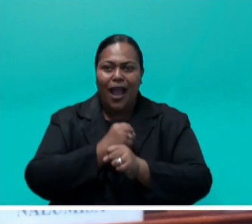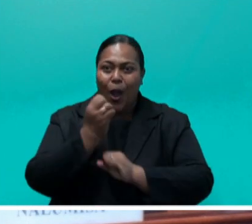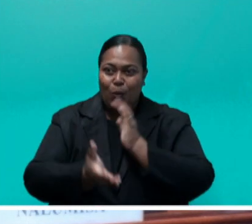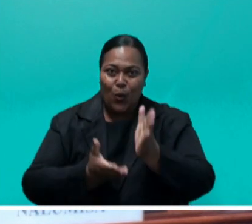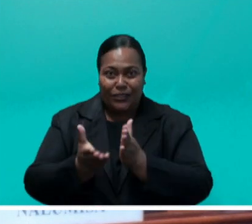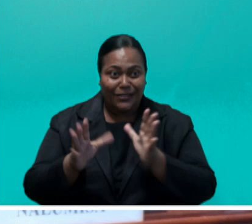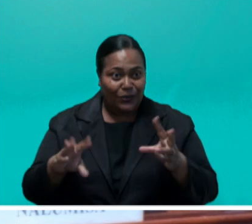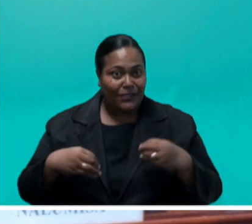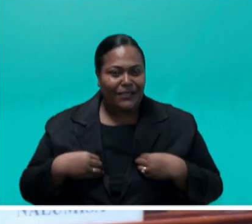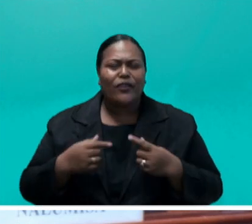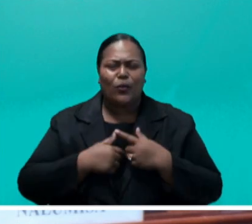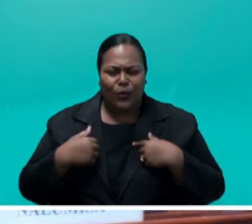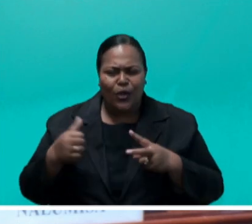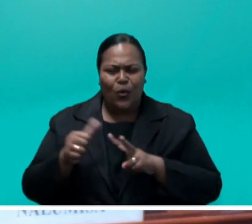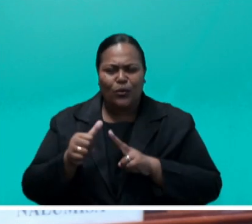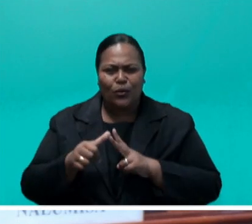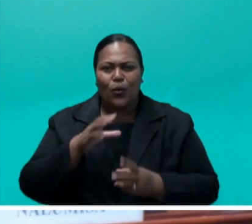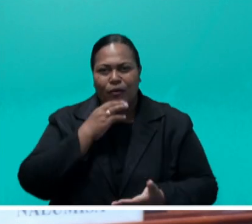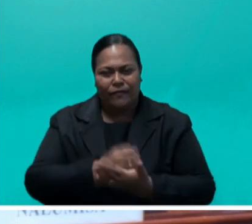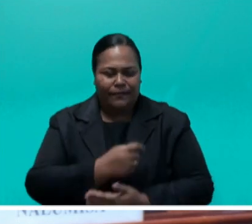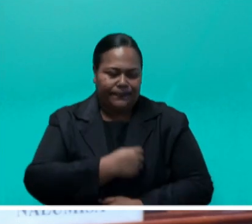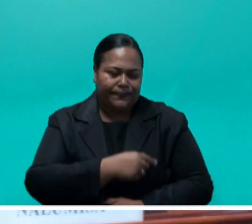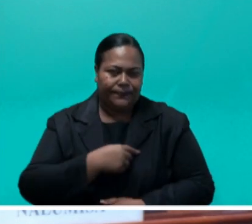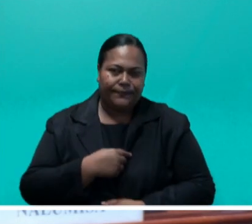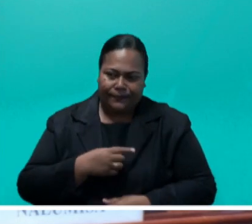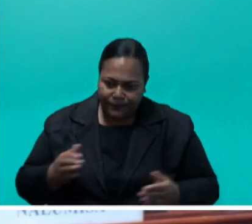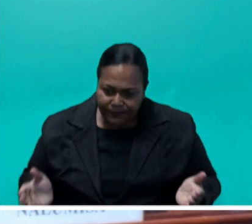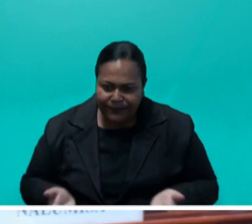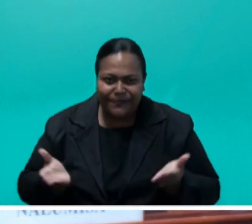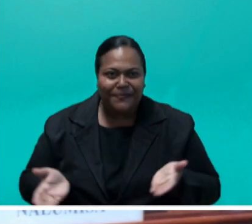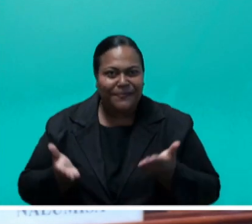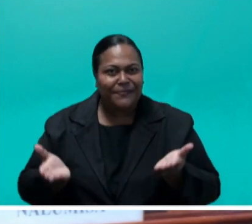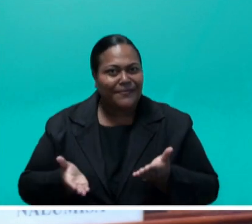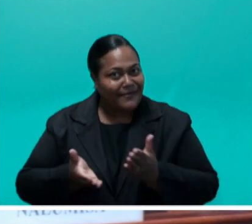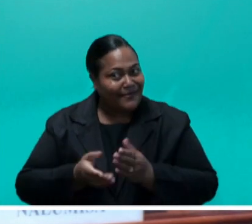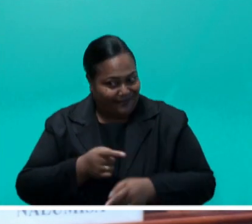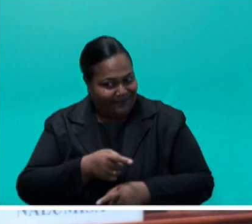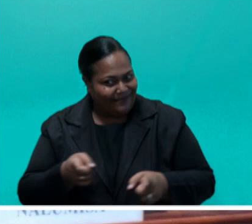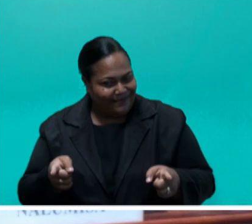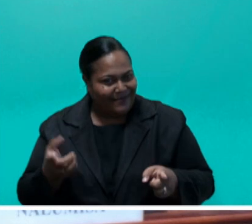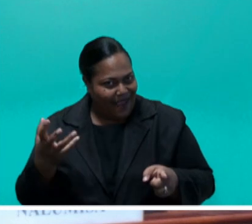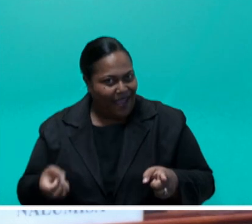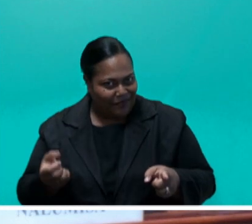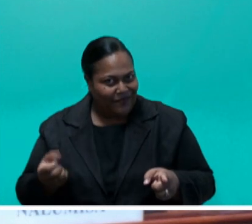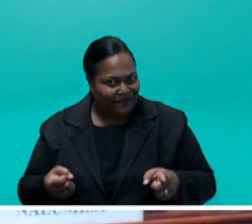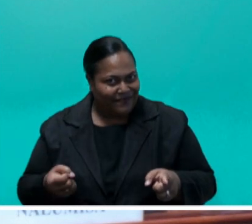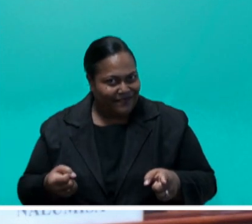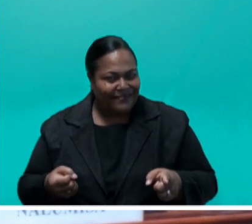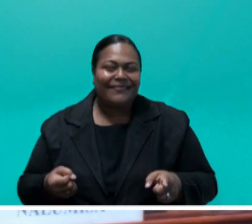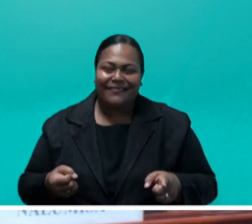us also reaffirm our commitment to nurturing the potential of all our young